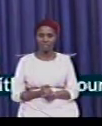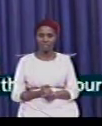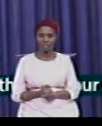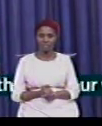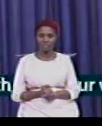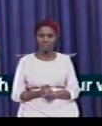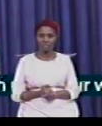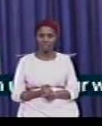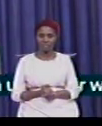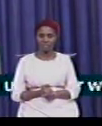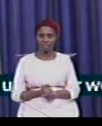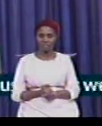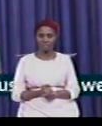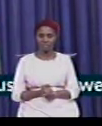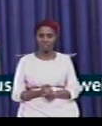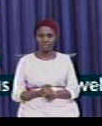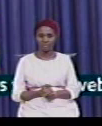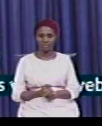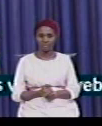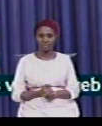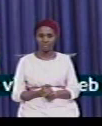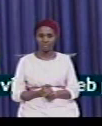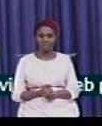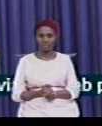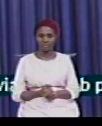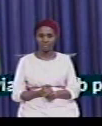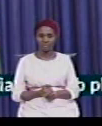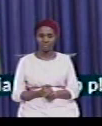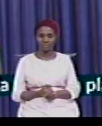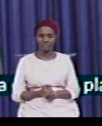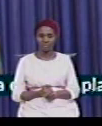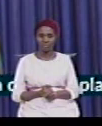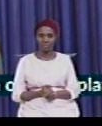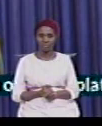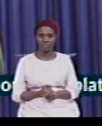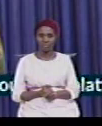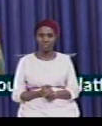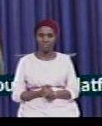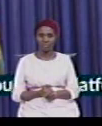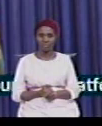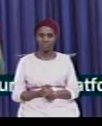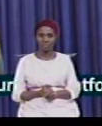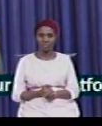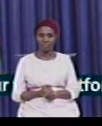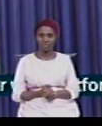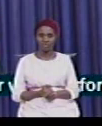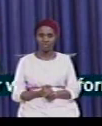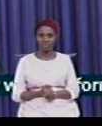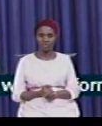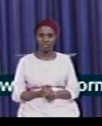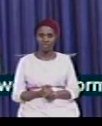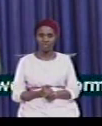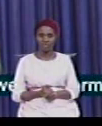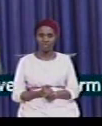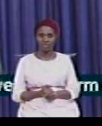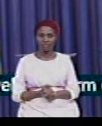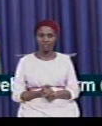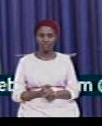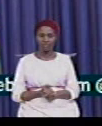dunumuni. Sisena ha me such as a meamu baby and ye me to mean that. I do not do a me brother papa and son at